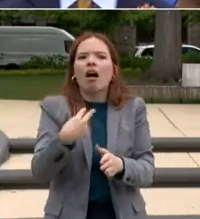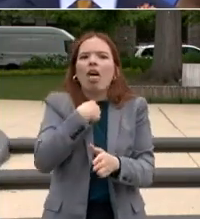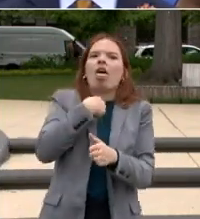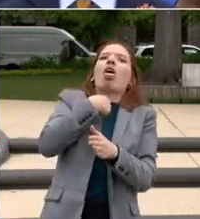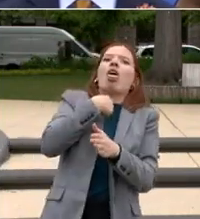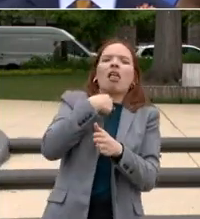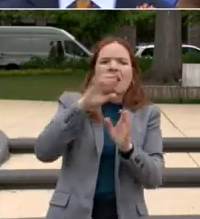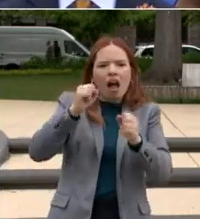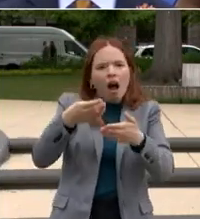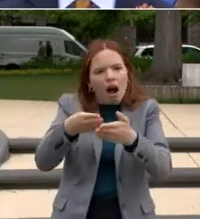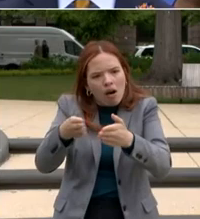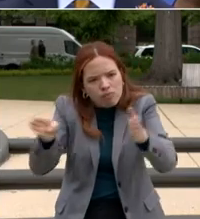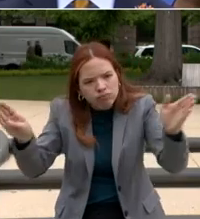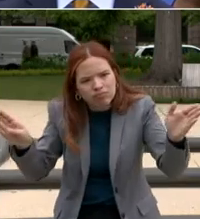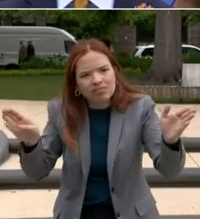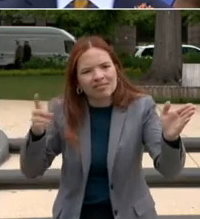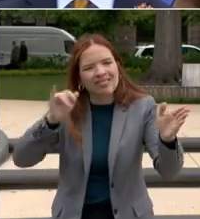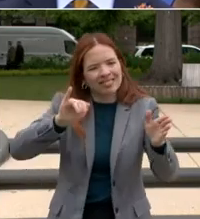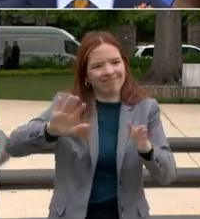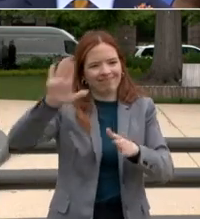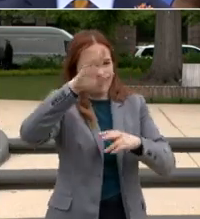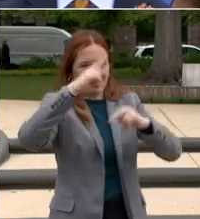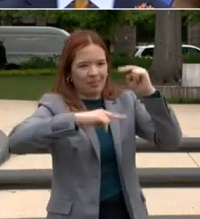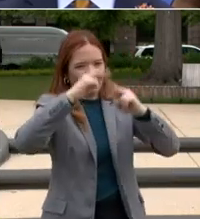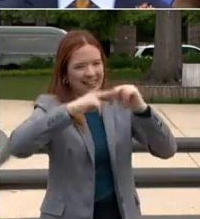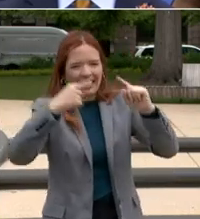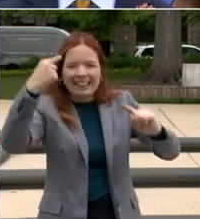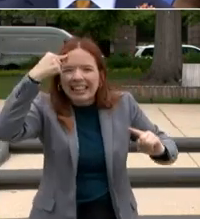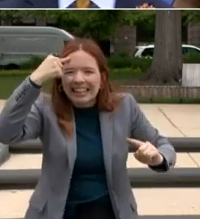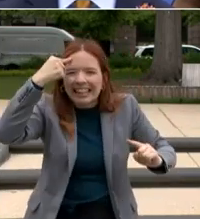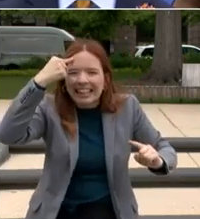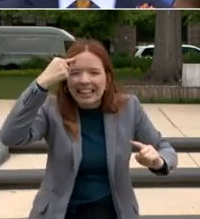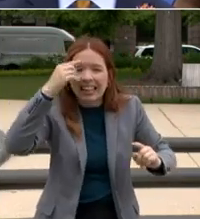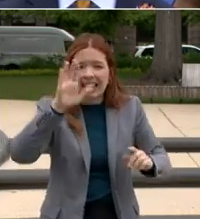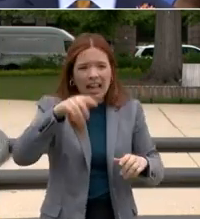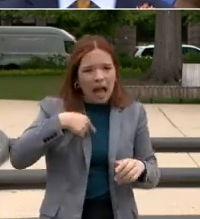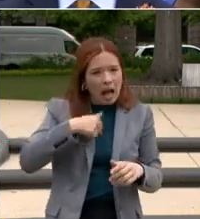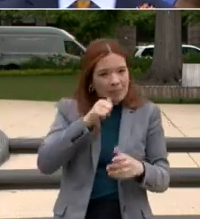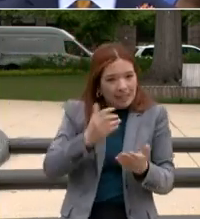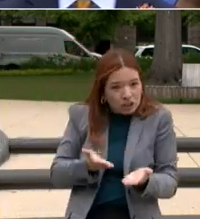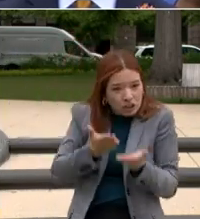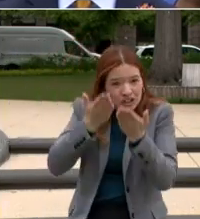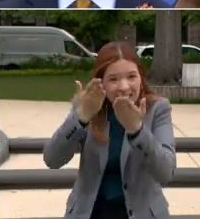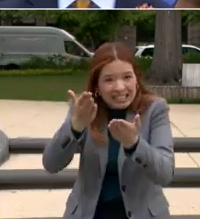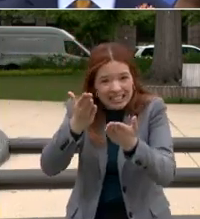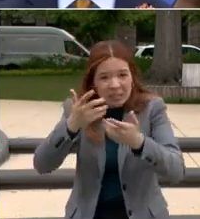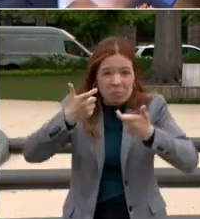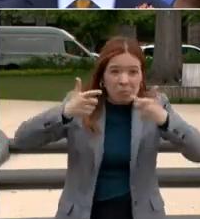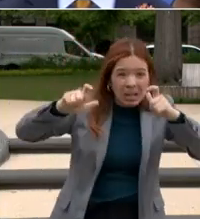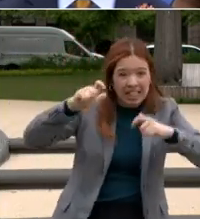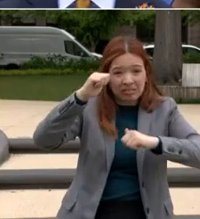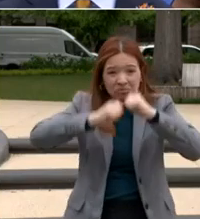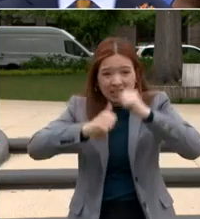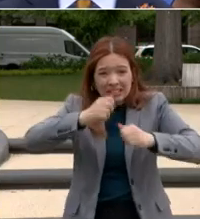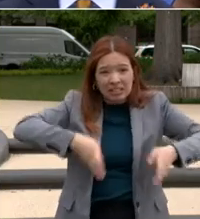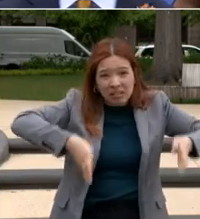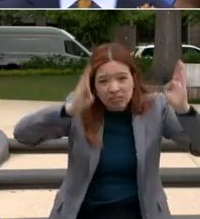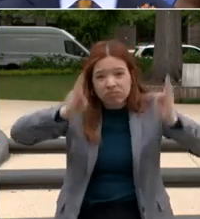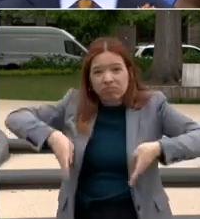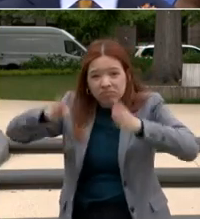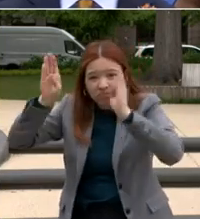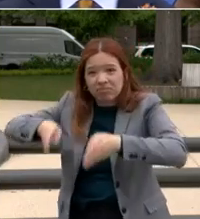in front of their buildings. So I think to suggest that having major construction when